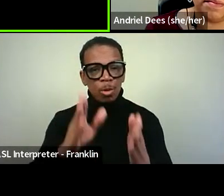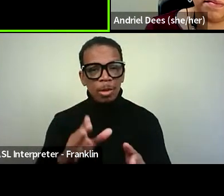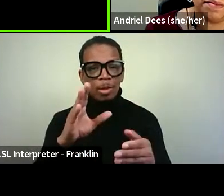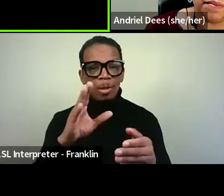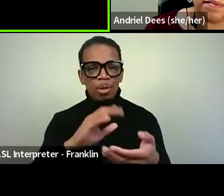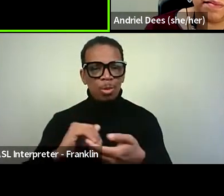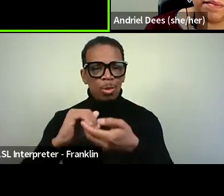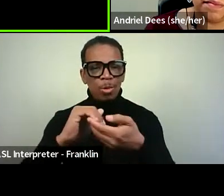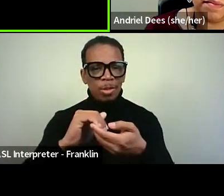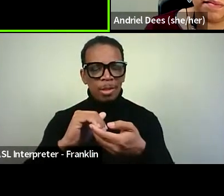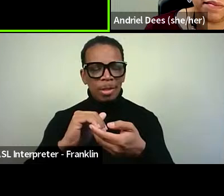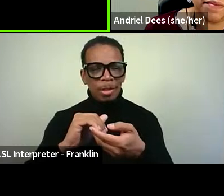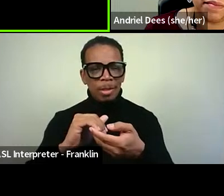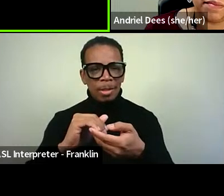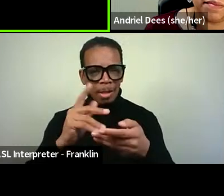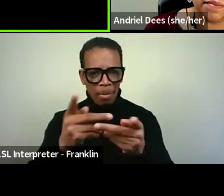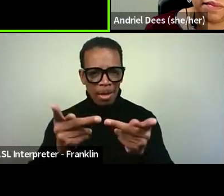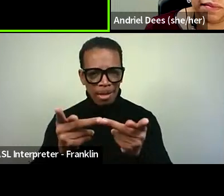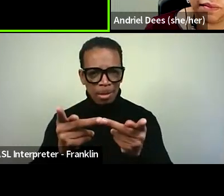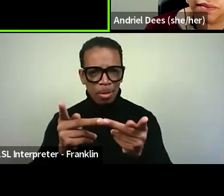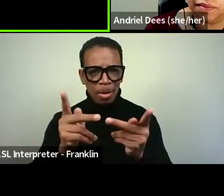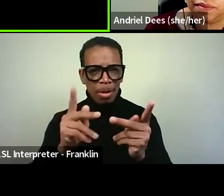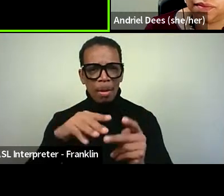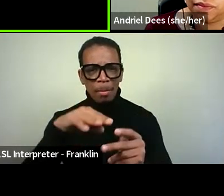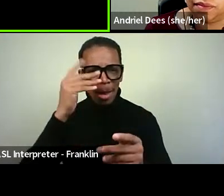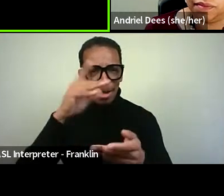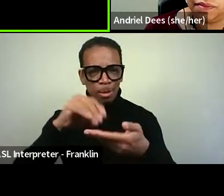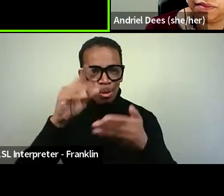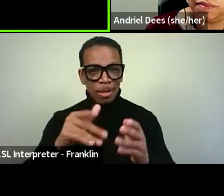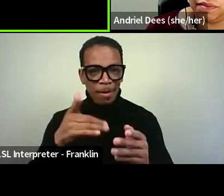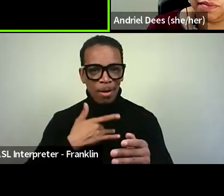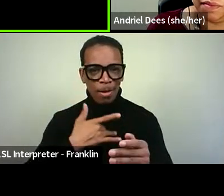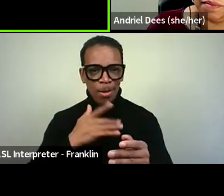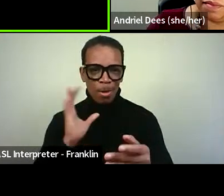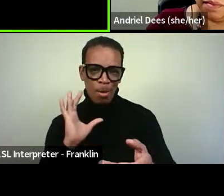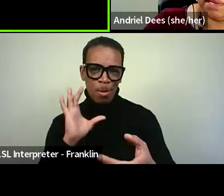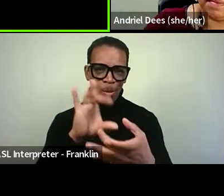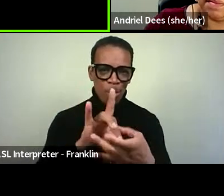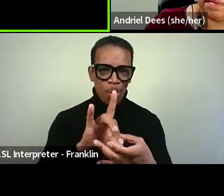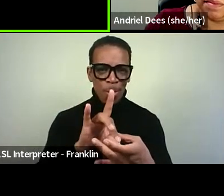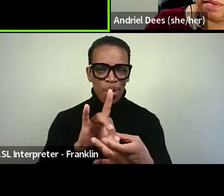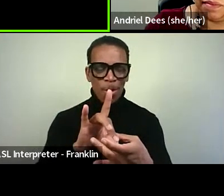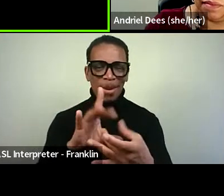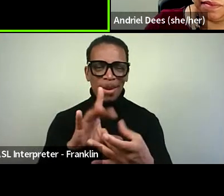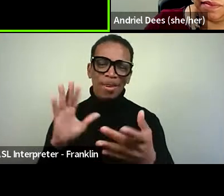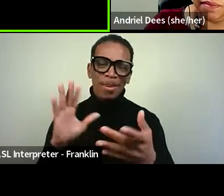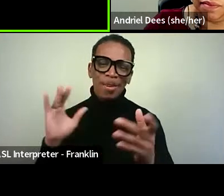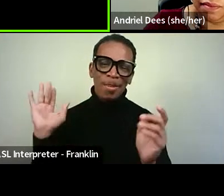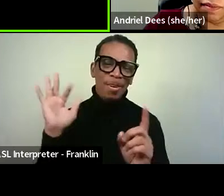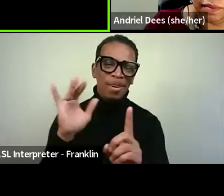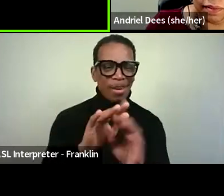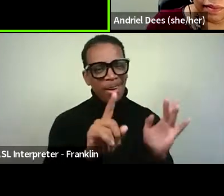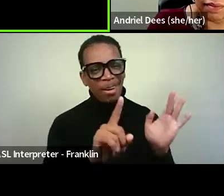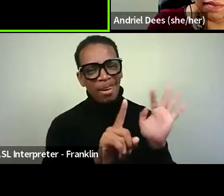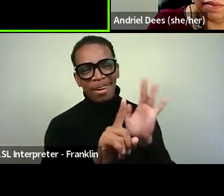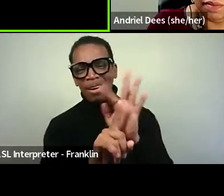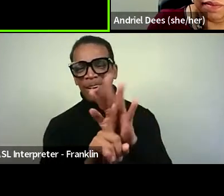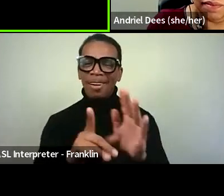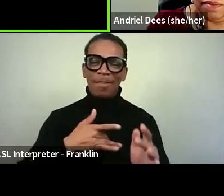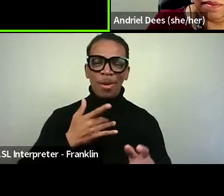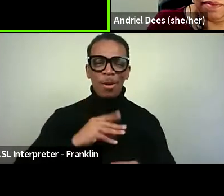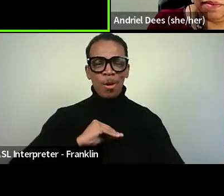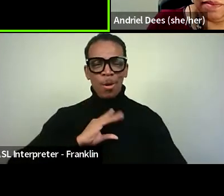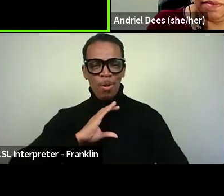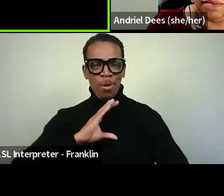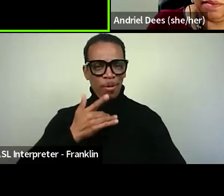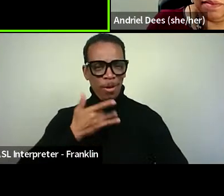gathering space, a place where students feel connection, a place where they feel understanding, and a place where, if